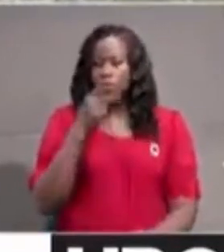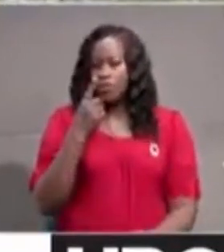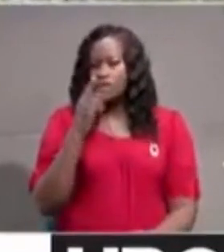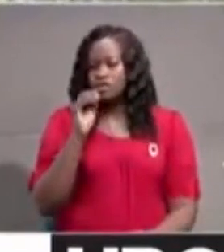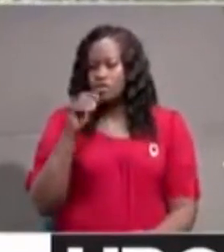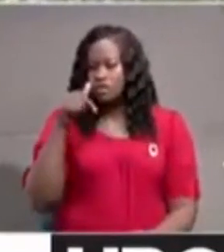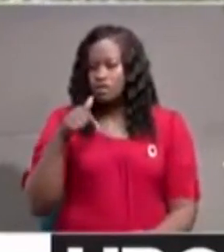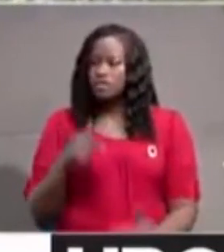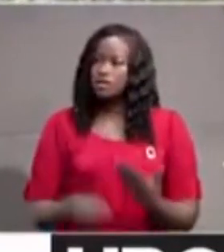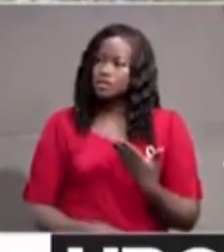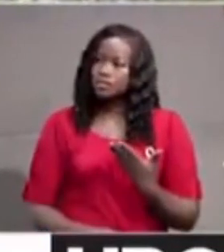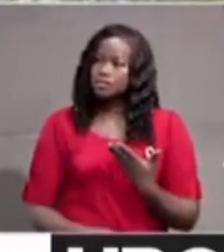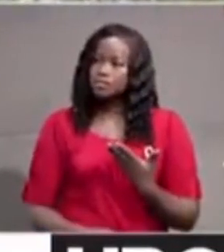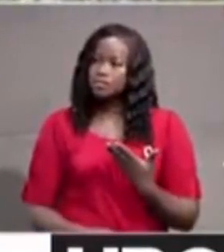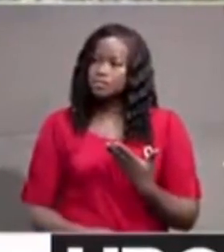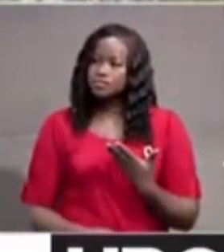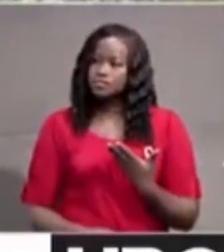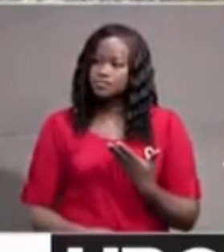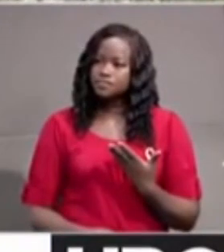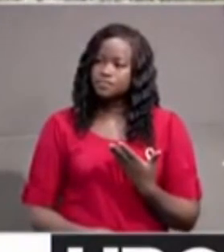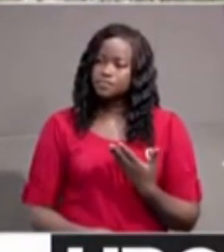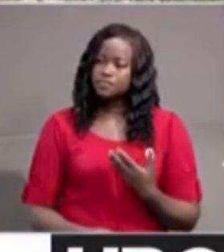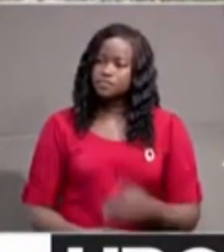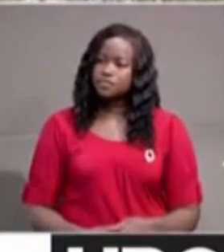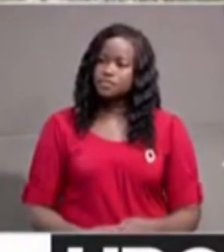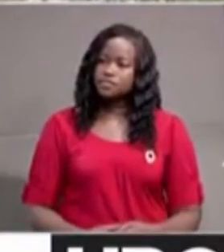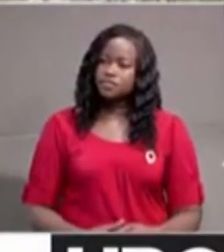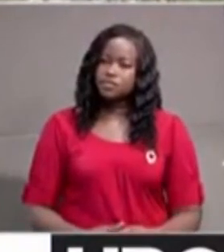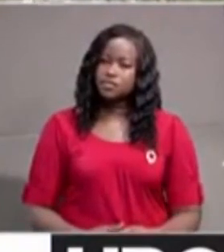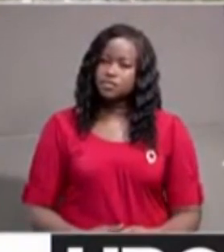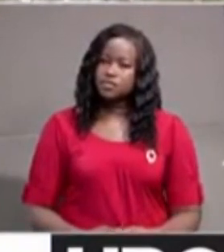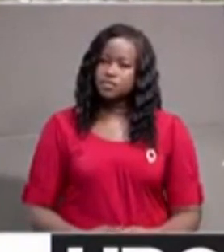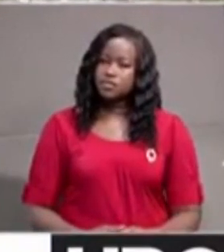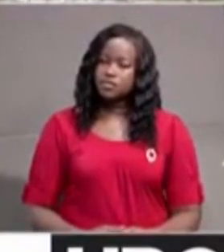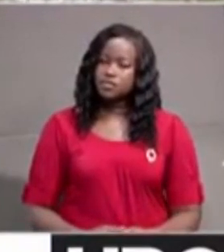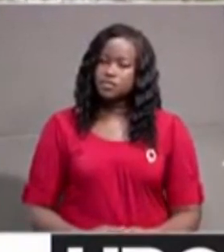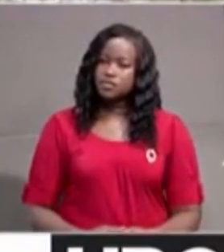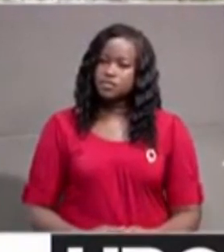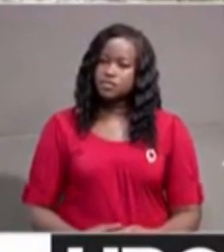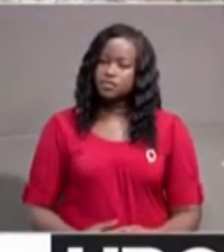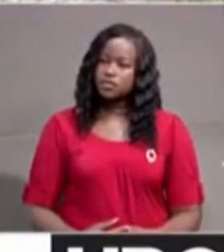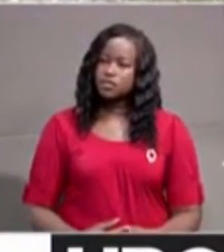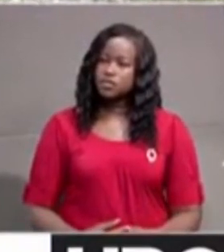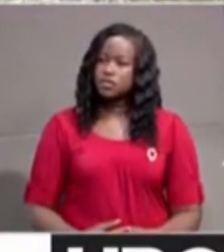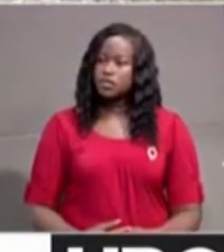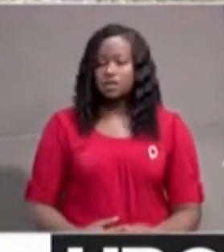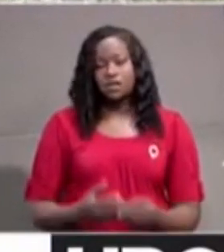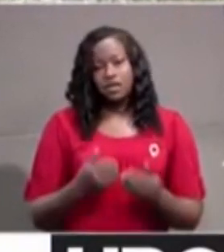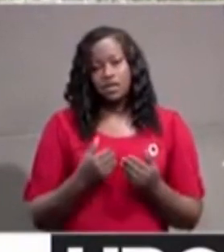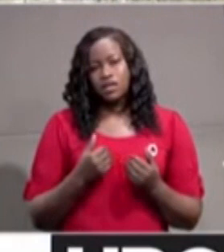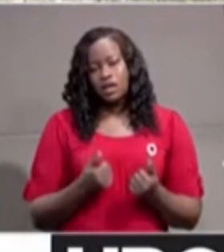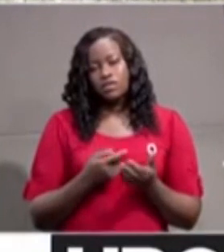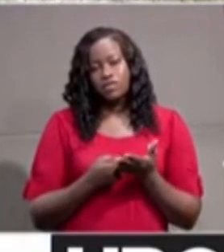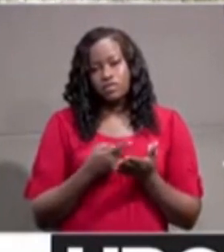PR107. Most of the Ugandan rice farmers transplanting with randomly, Ugandan style. That rice